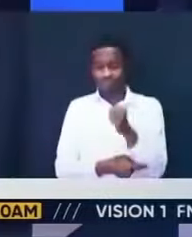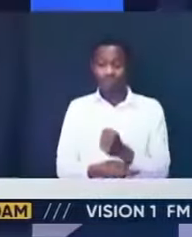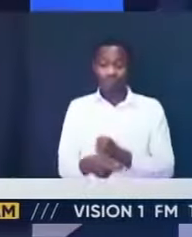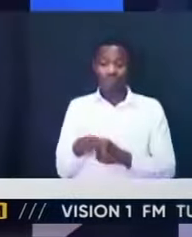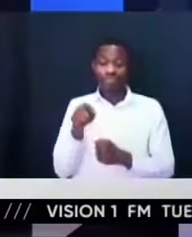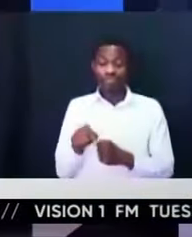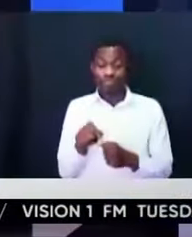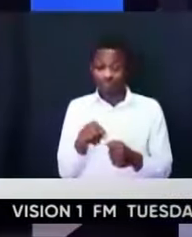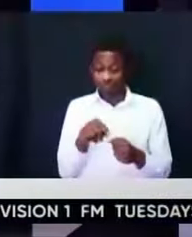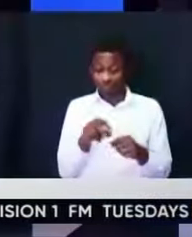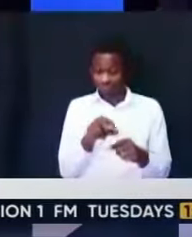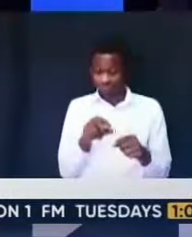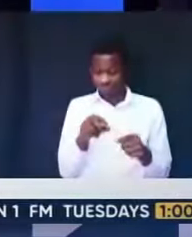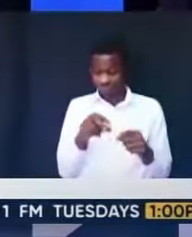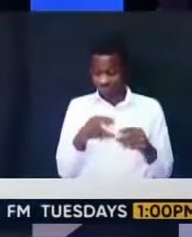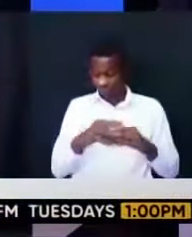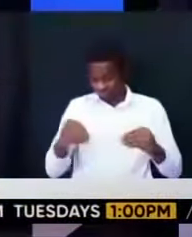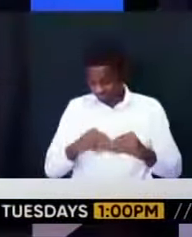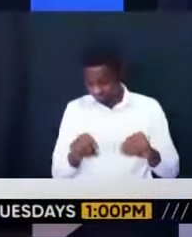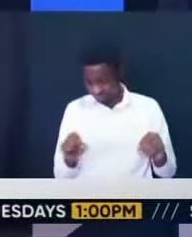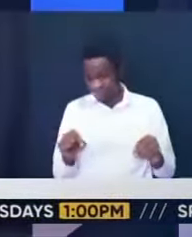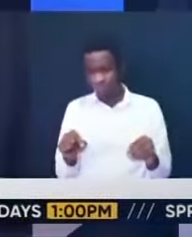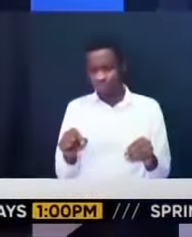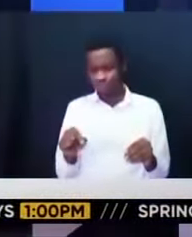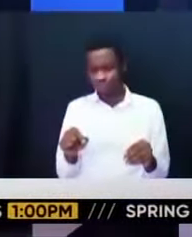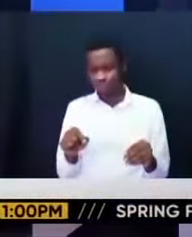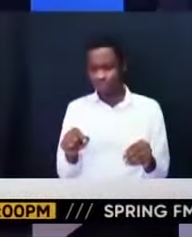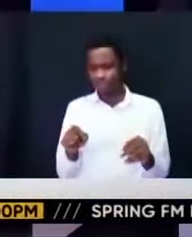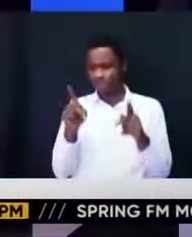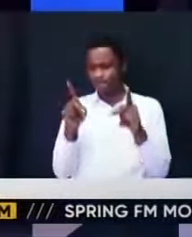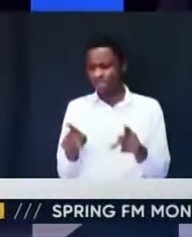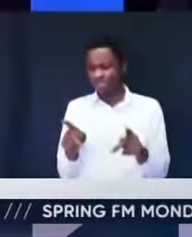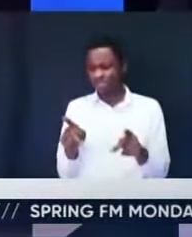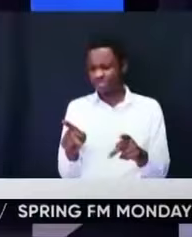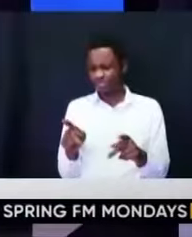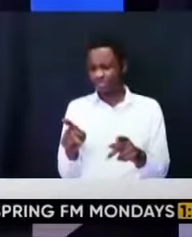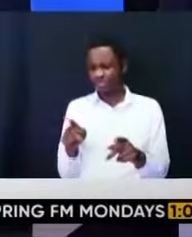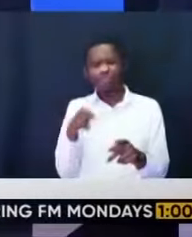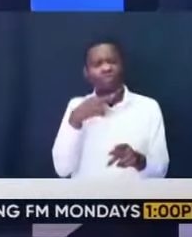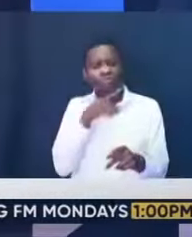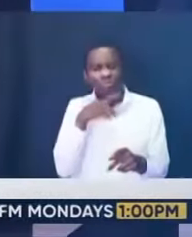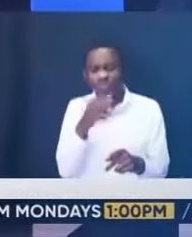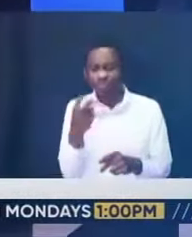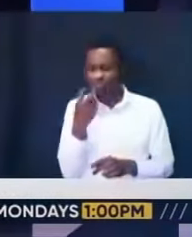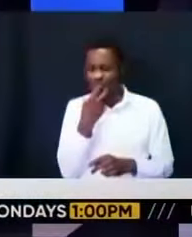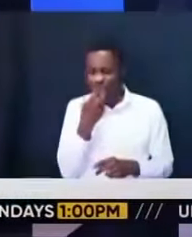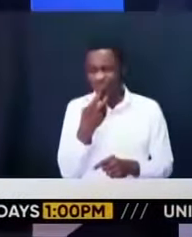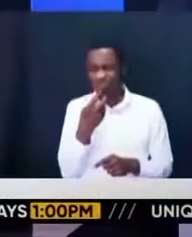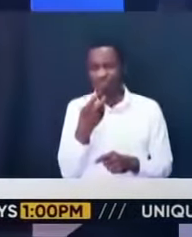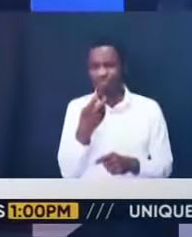speaking the serpent is an animal a reptile so he was